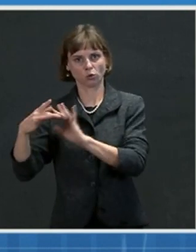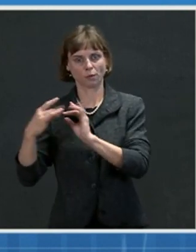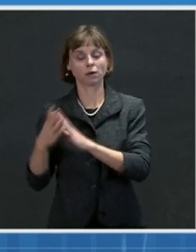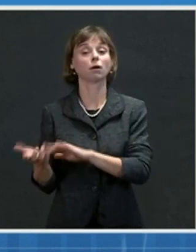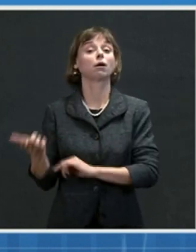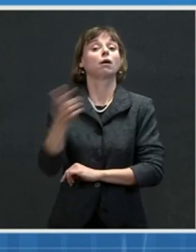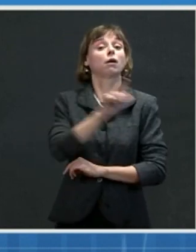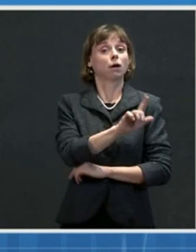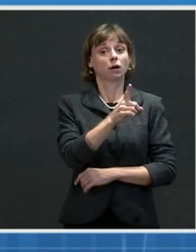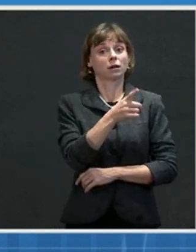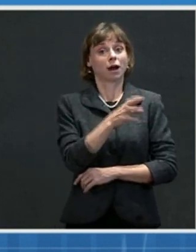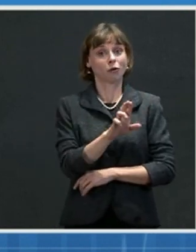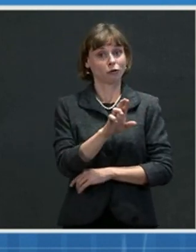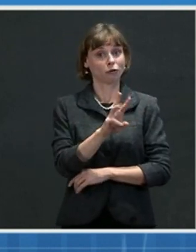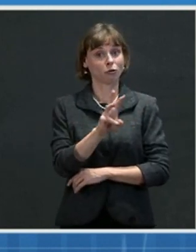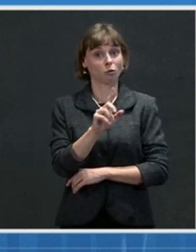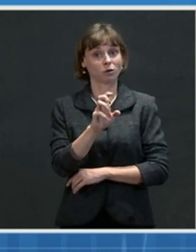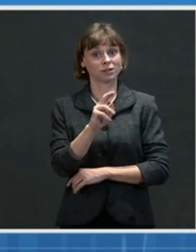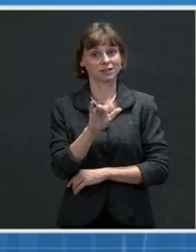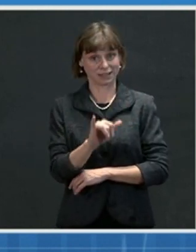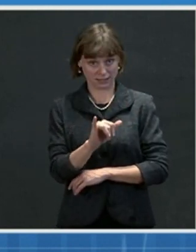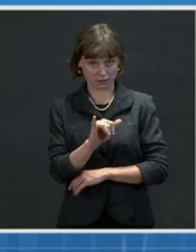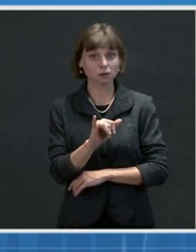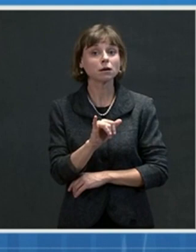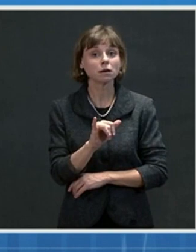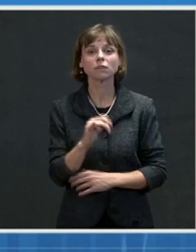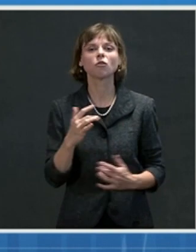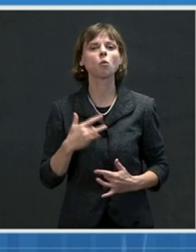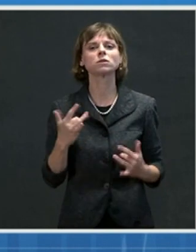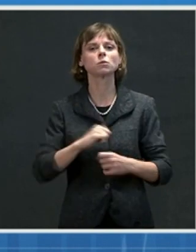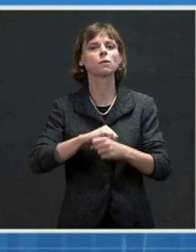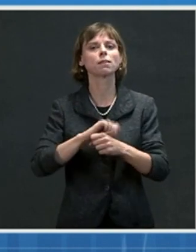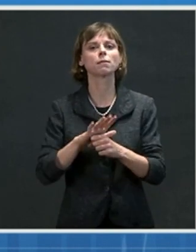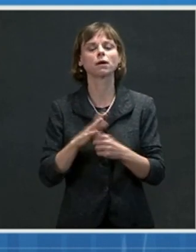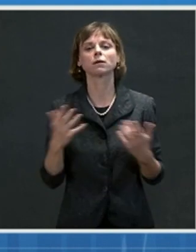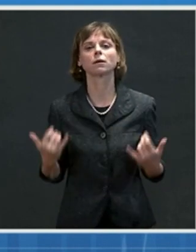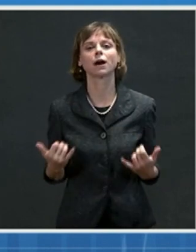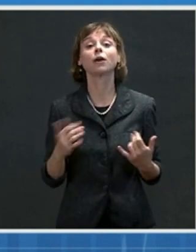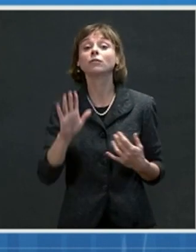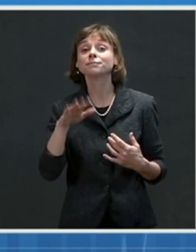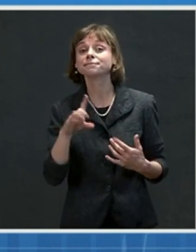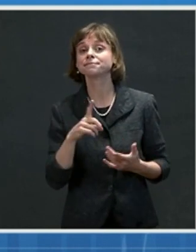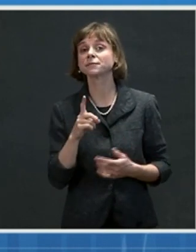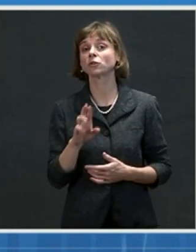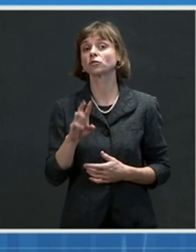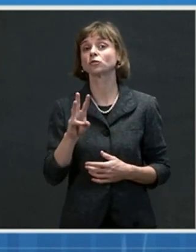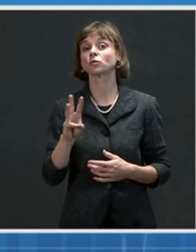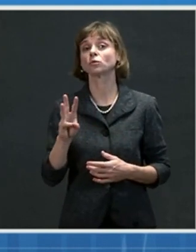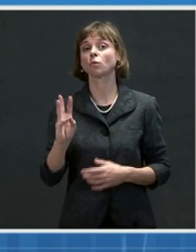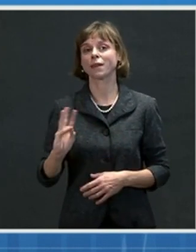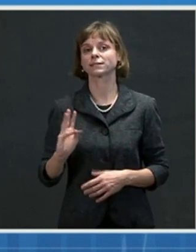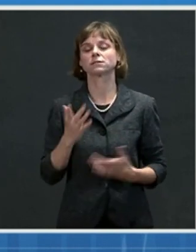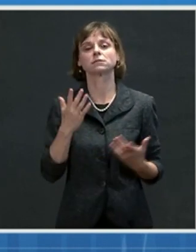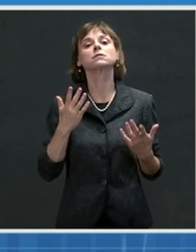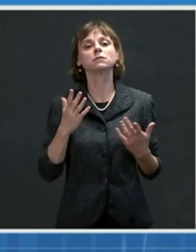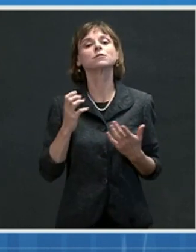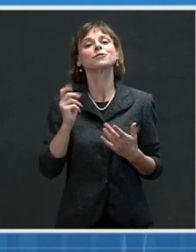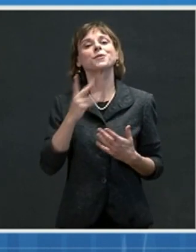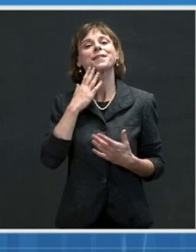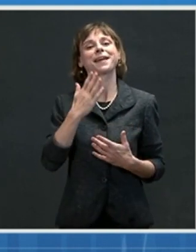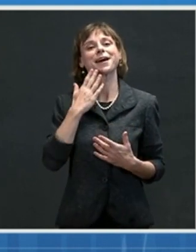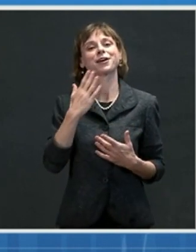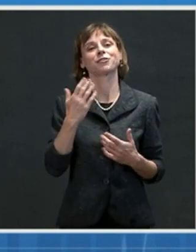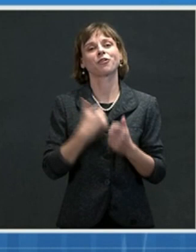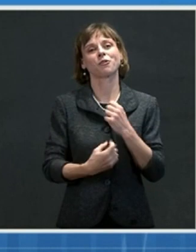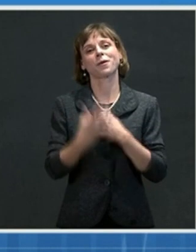Dr. Walensky on the state of the pandemic. Dr. Walensky. Great. Thank you so much, Jeff, and thanks to all